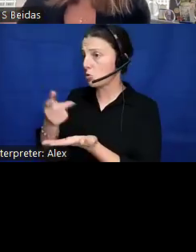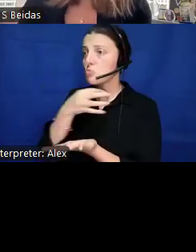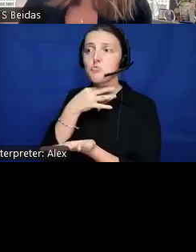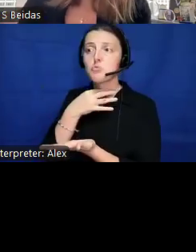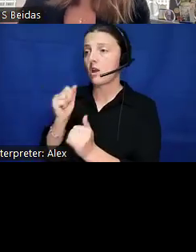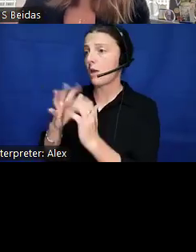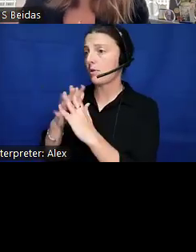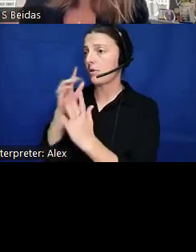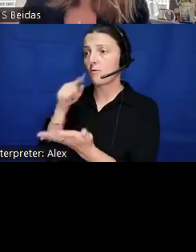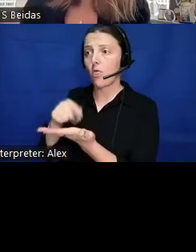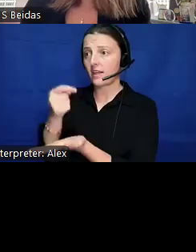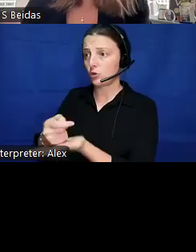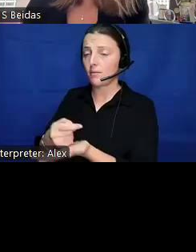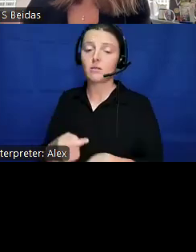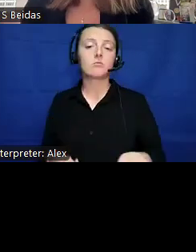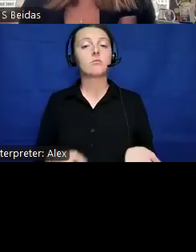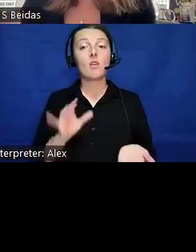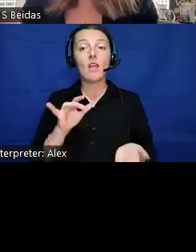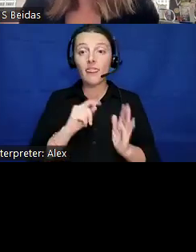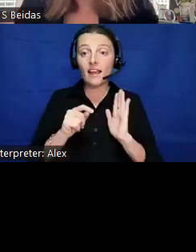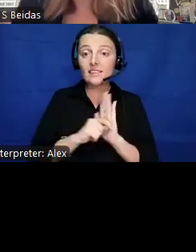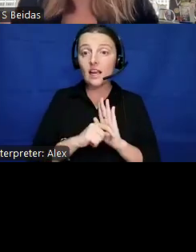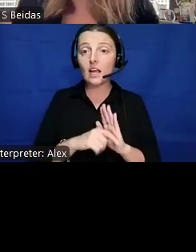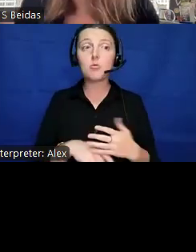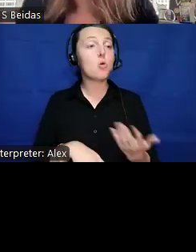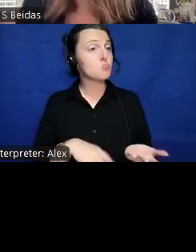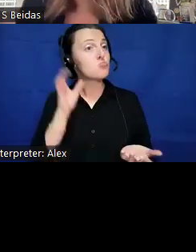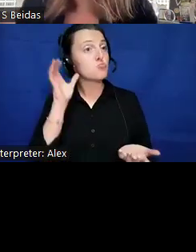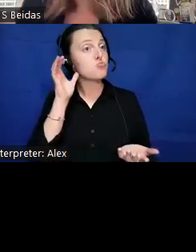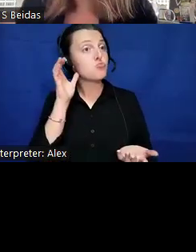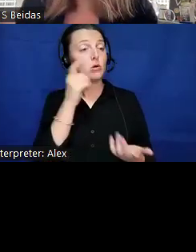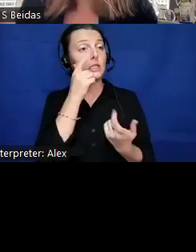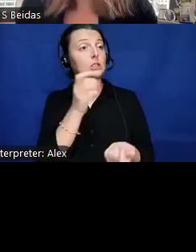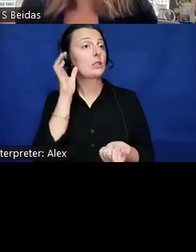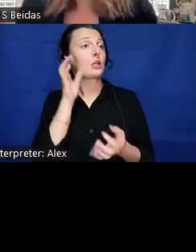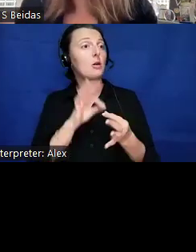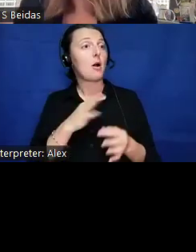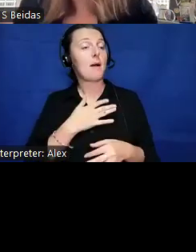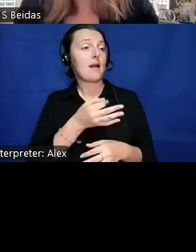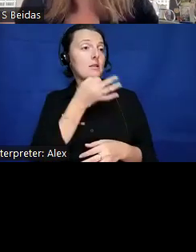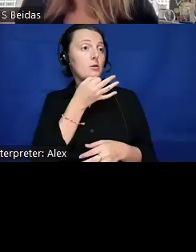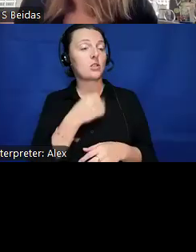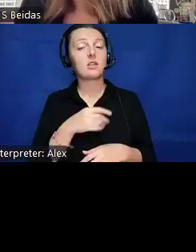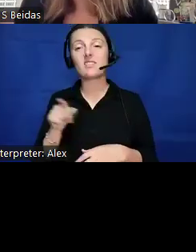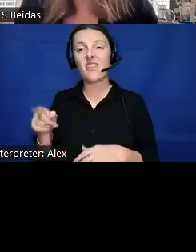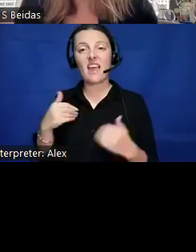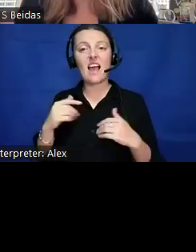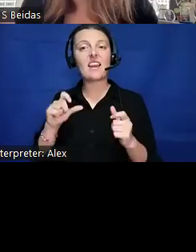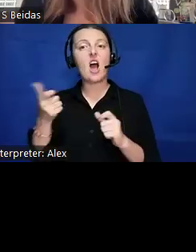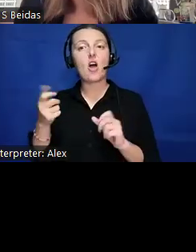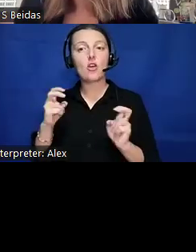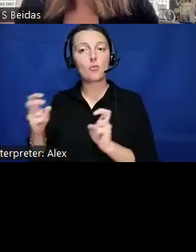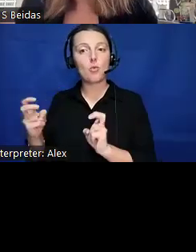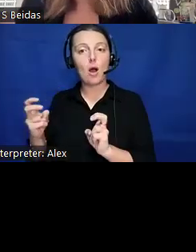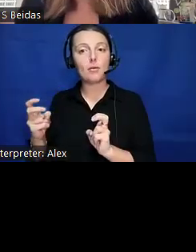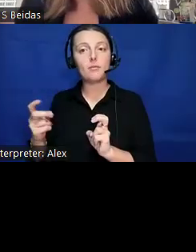this treatment? And at the time, while they were very interested in hearing about my expertise, they had other problems that they needed me